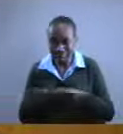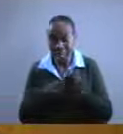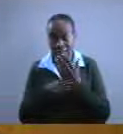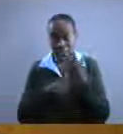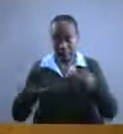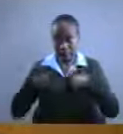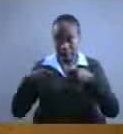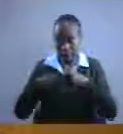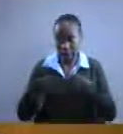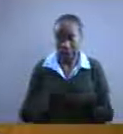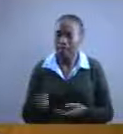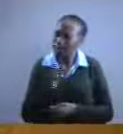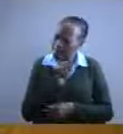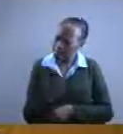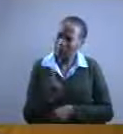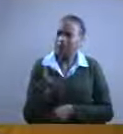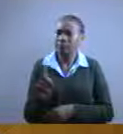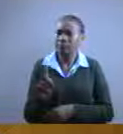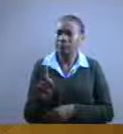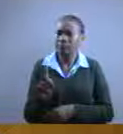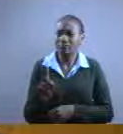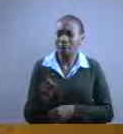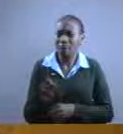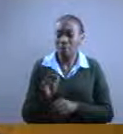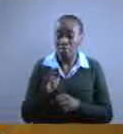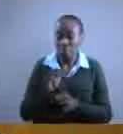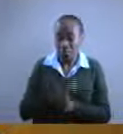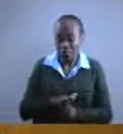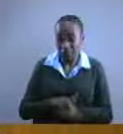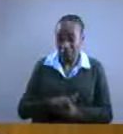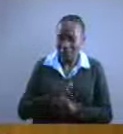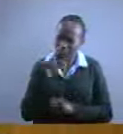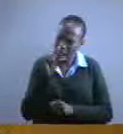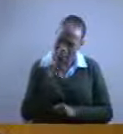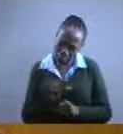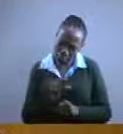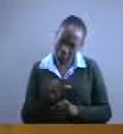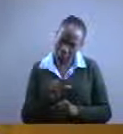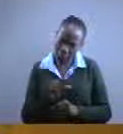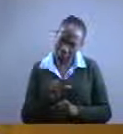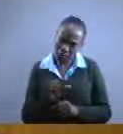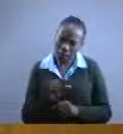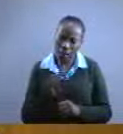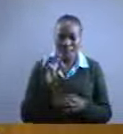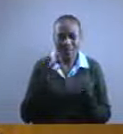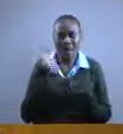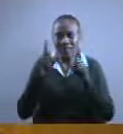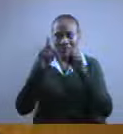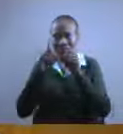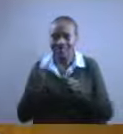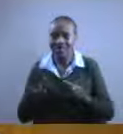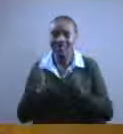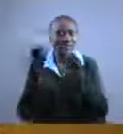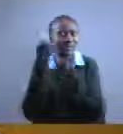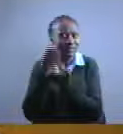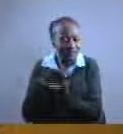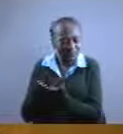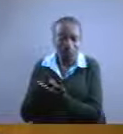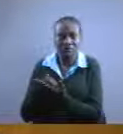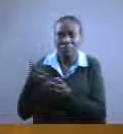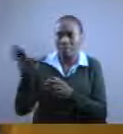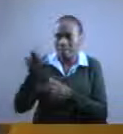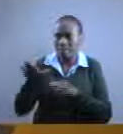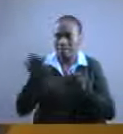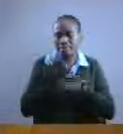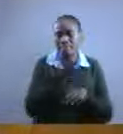incentives, but very less emphasis in terms of its impact on the special economic zones, because